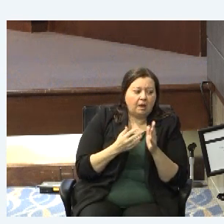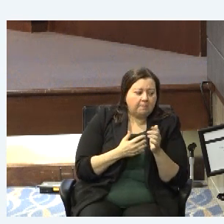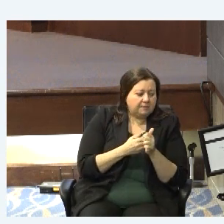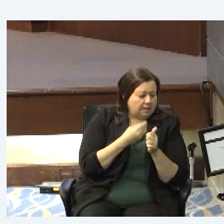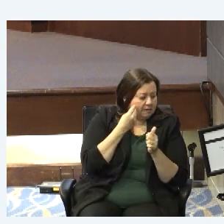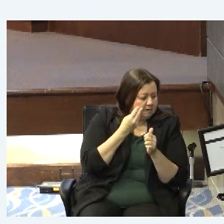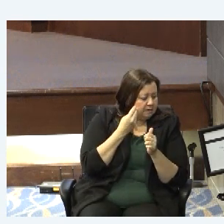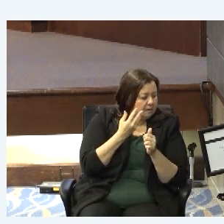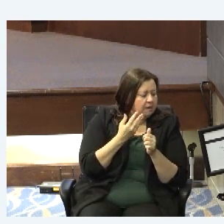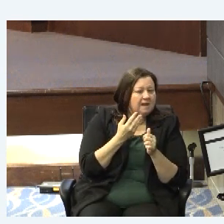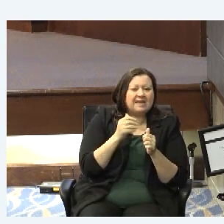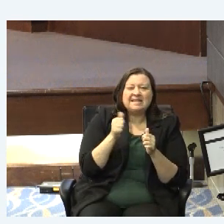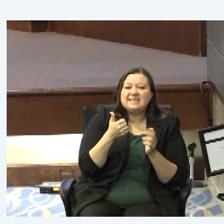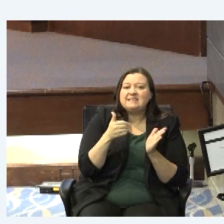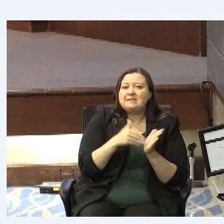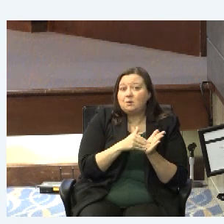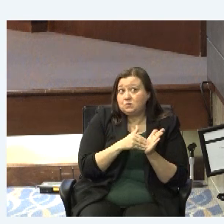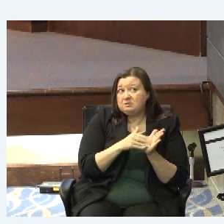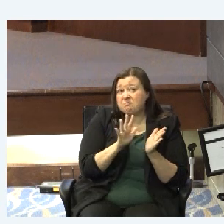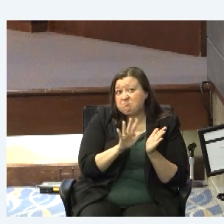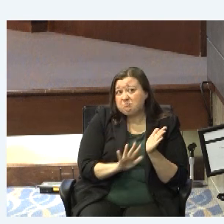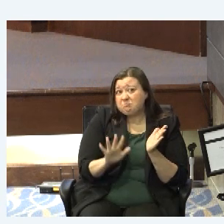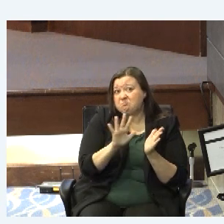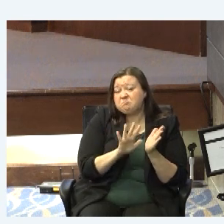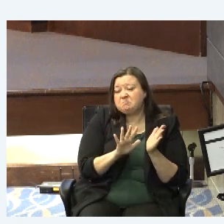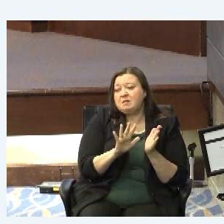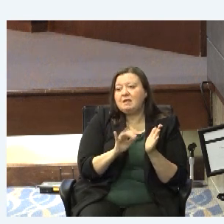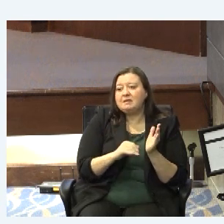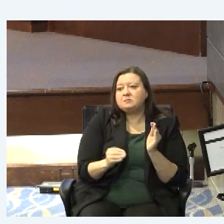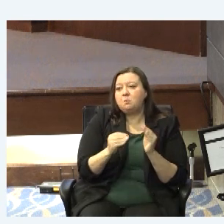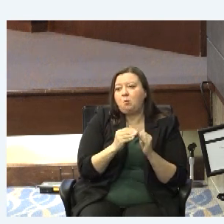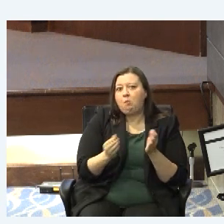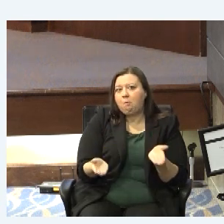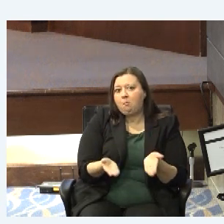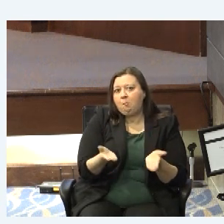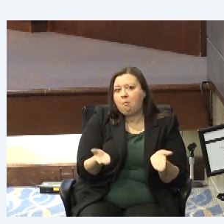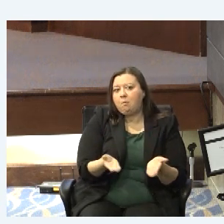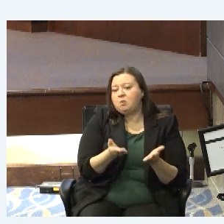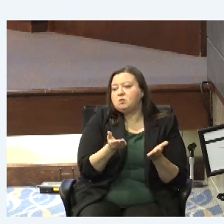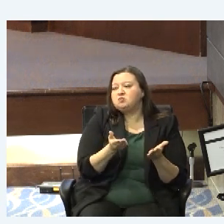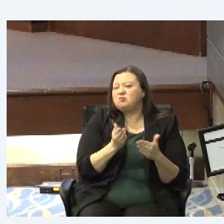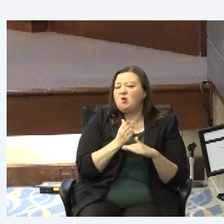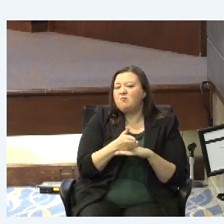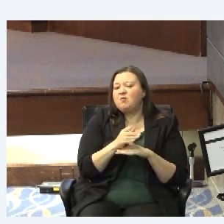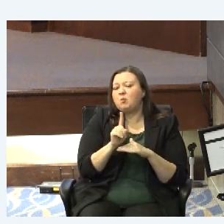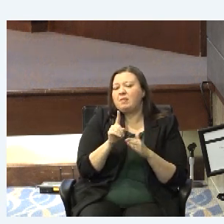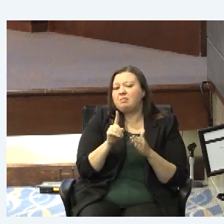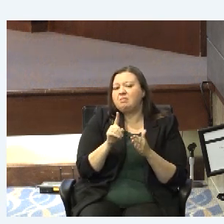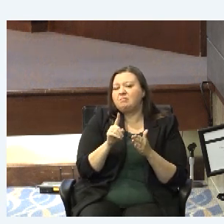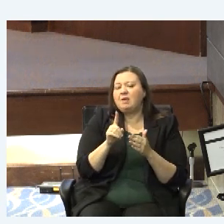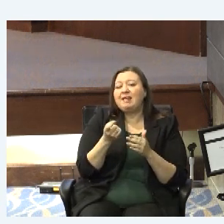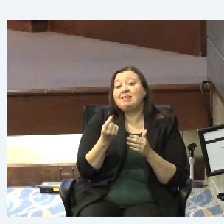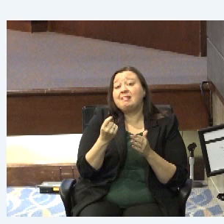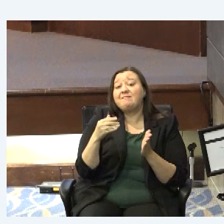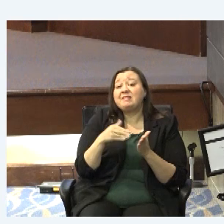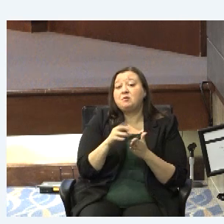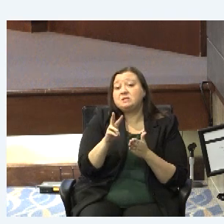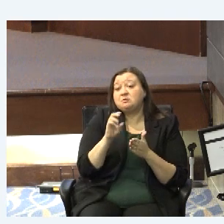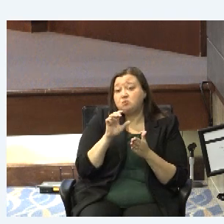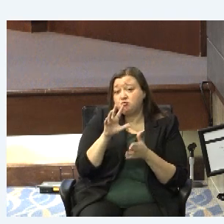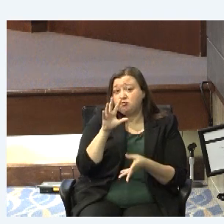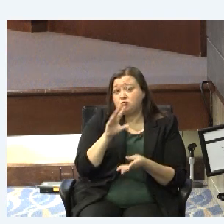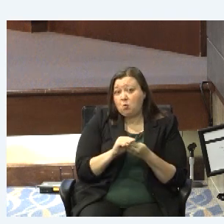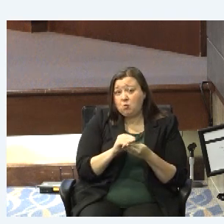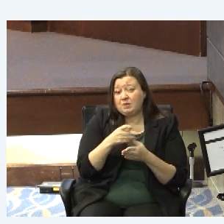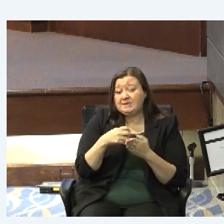there on approximately 10,000. That's more push to probably just over 11,600 total tickets